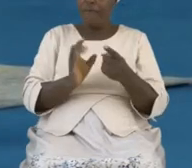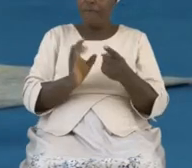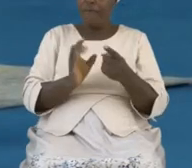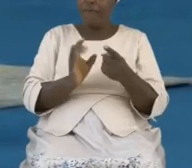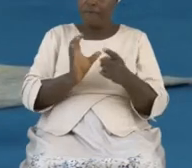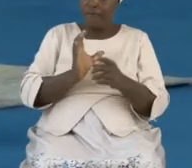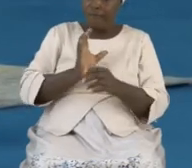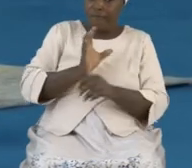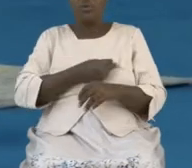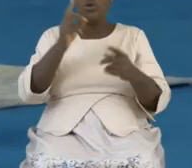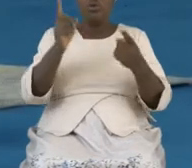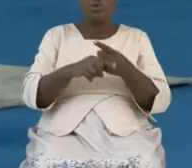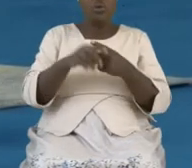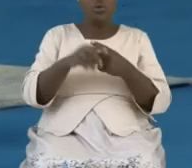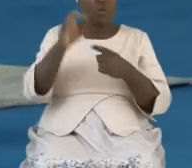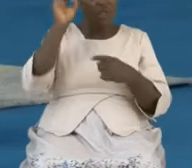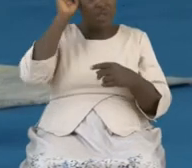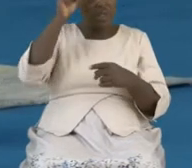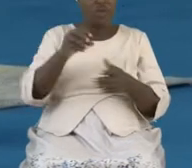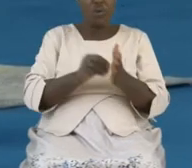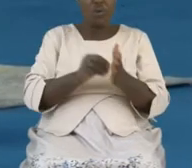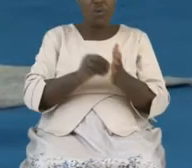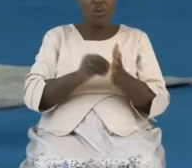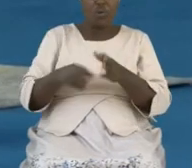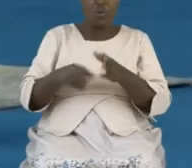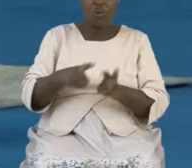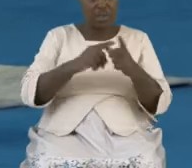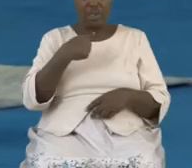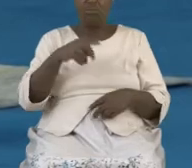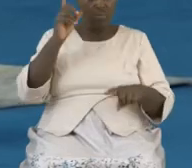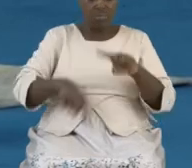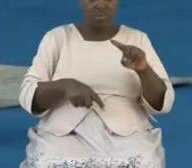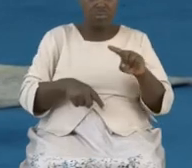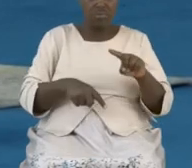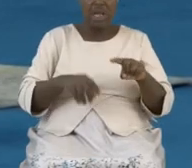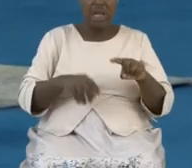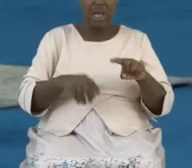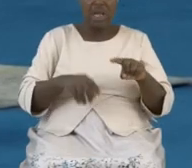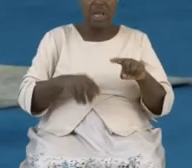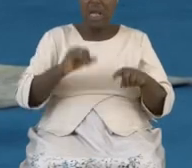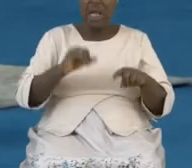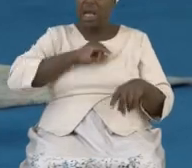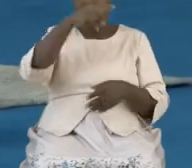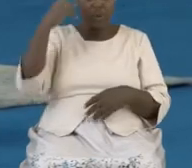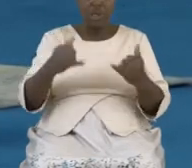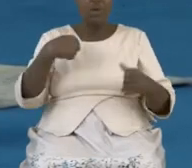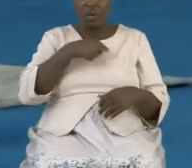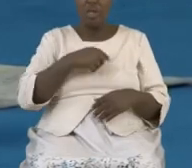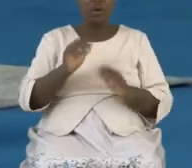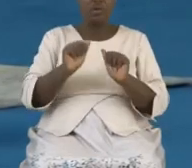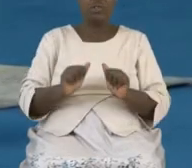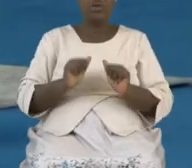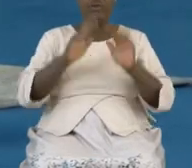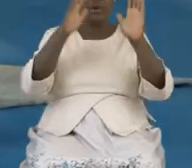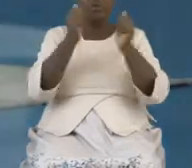mold, we then say that cannot be. Because now we're crucified with Christ and